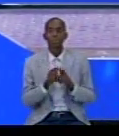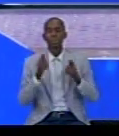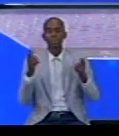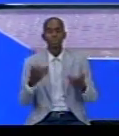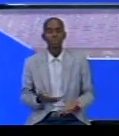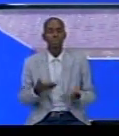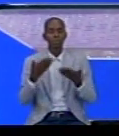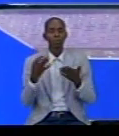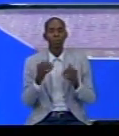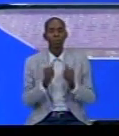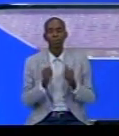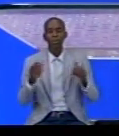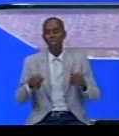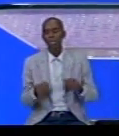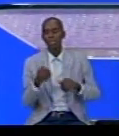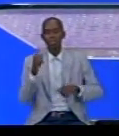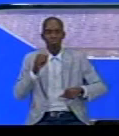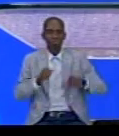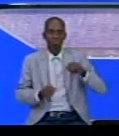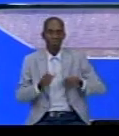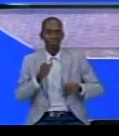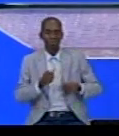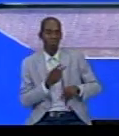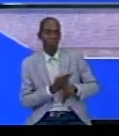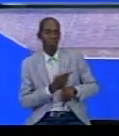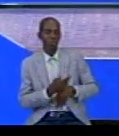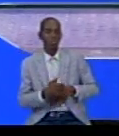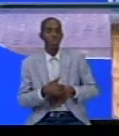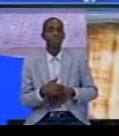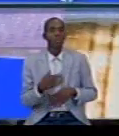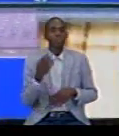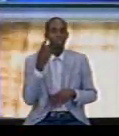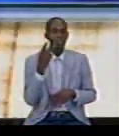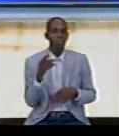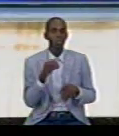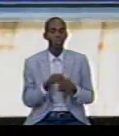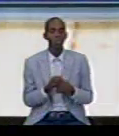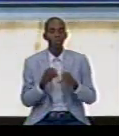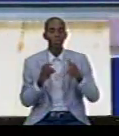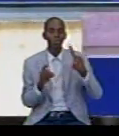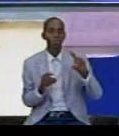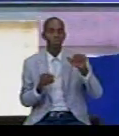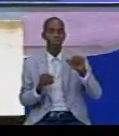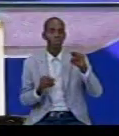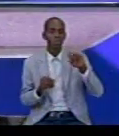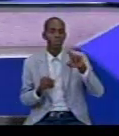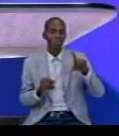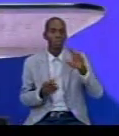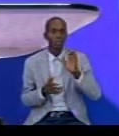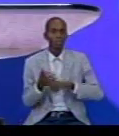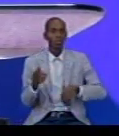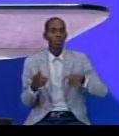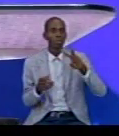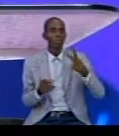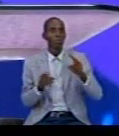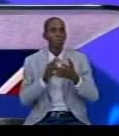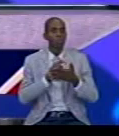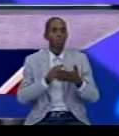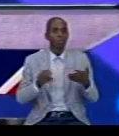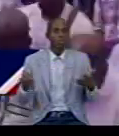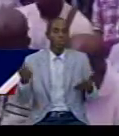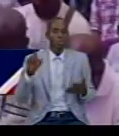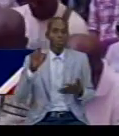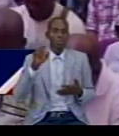presentation without any doubtful reservation. We're looking at Daniel chapter 2, and I'm reading from